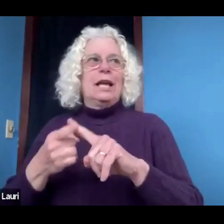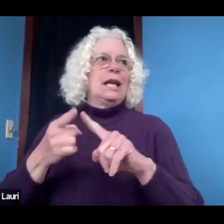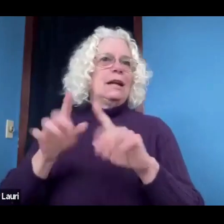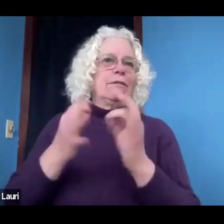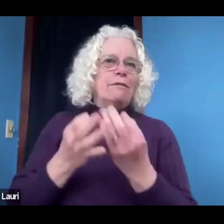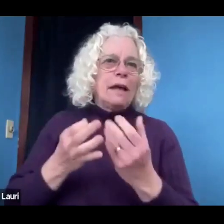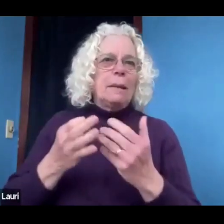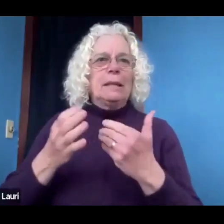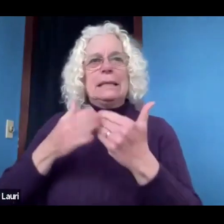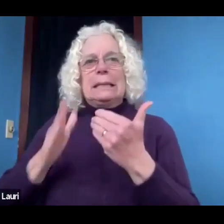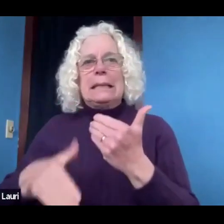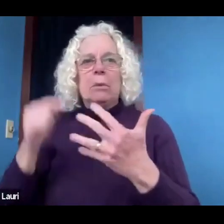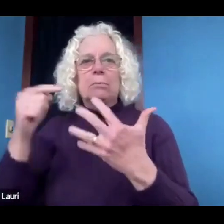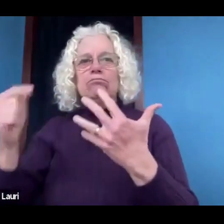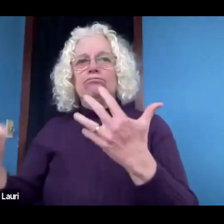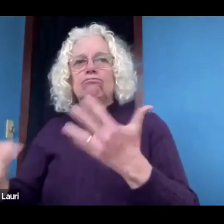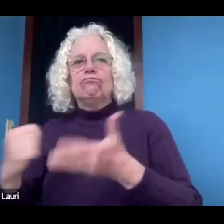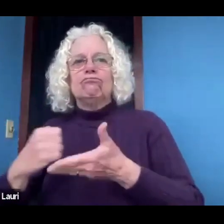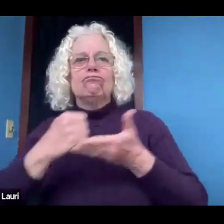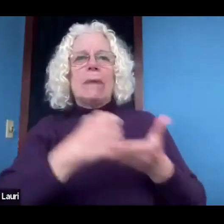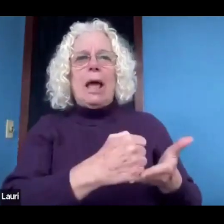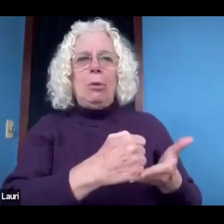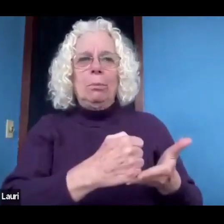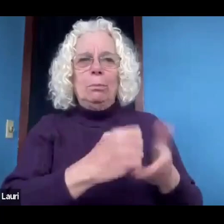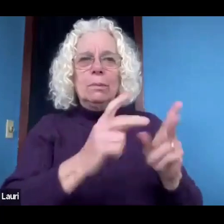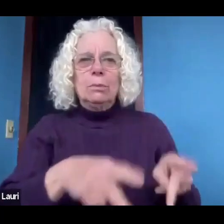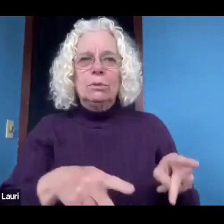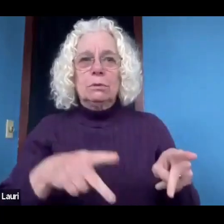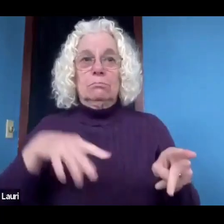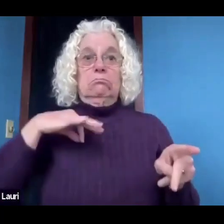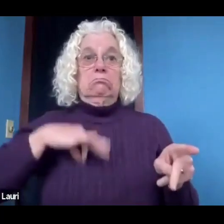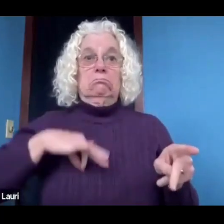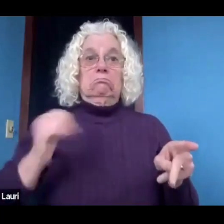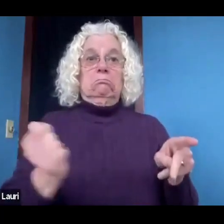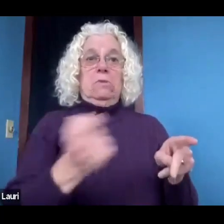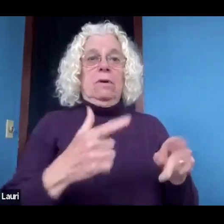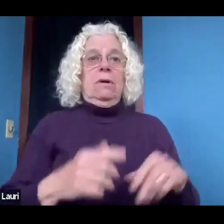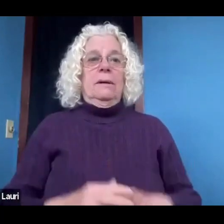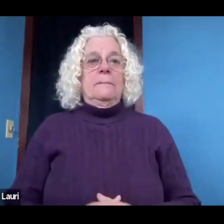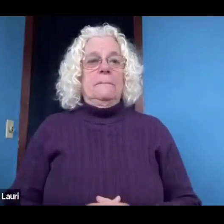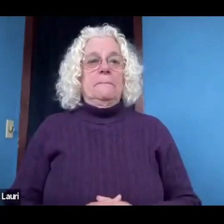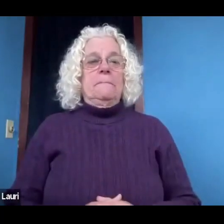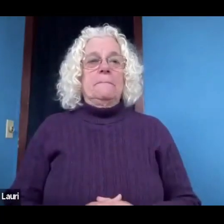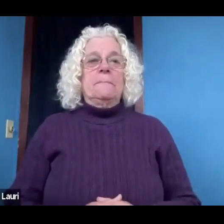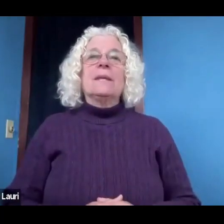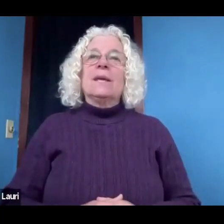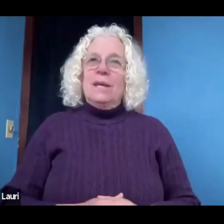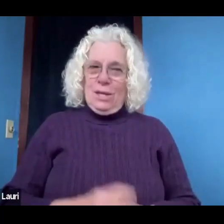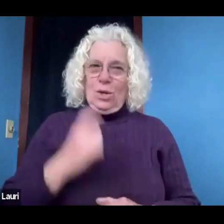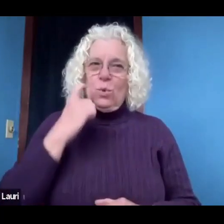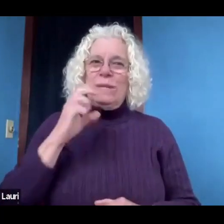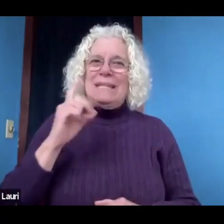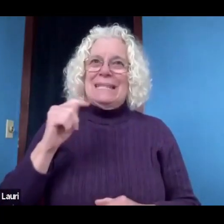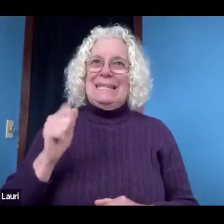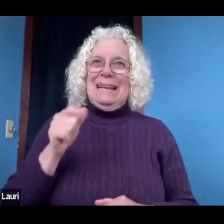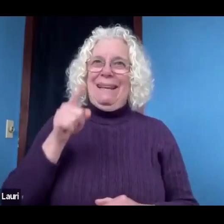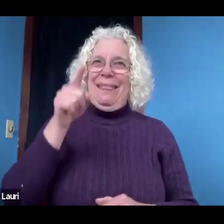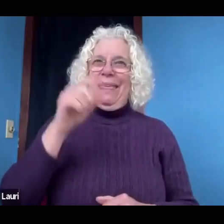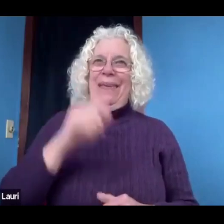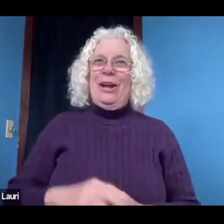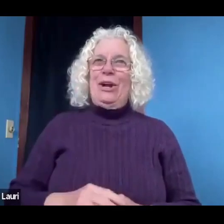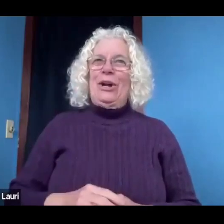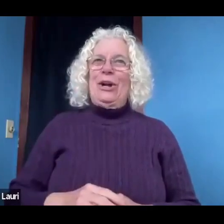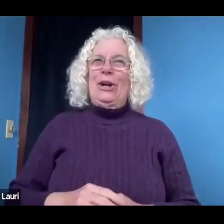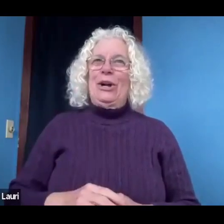a neighbor, who's providing to assistance for folks. Just looking back at some of the more recent data, Minnesota caregivers